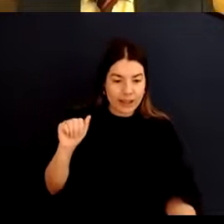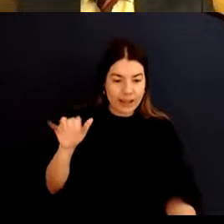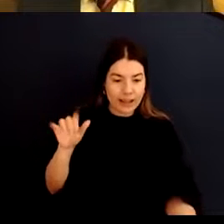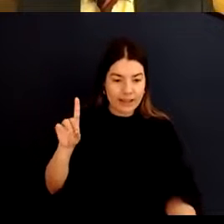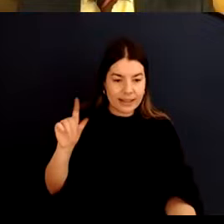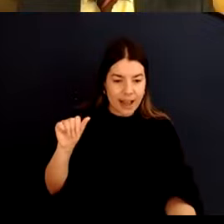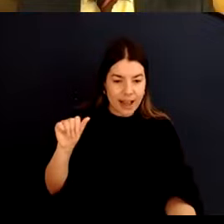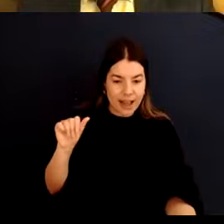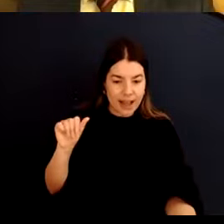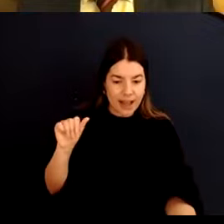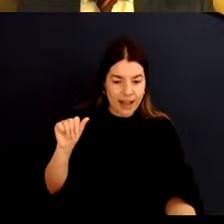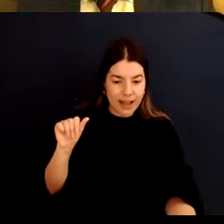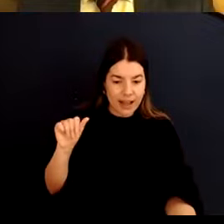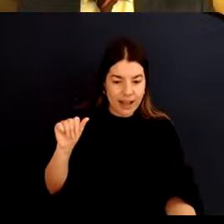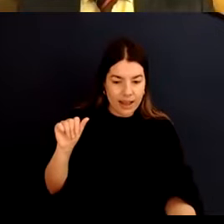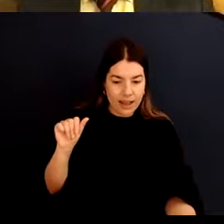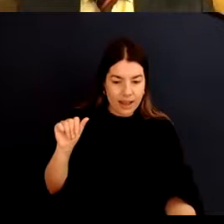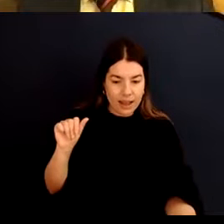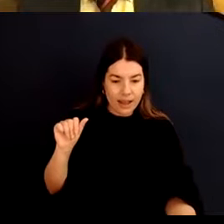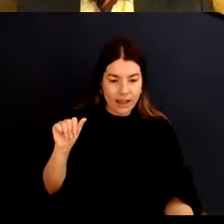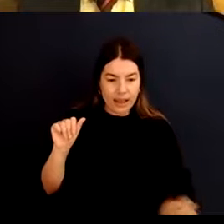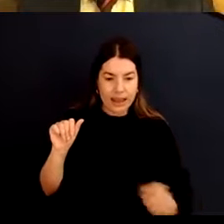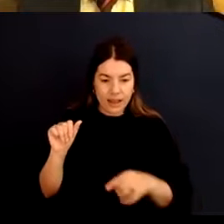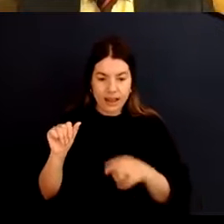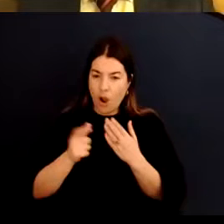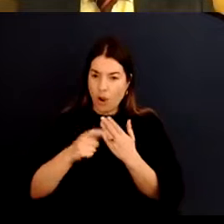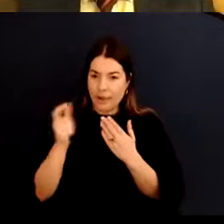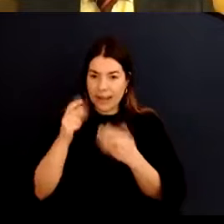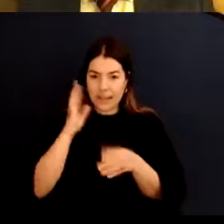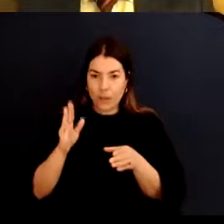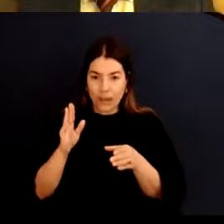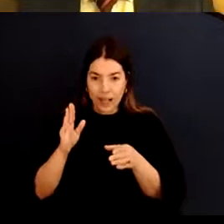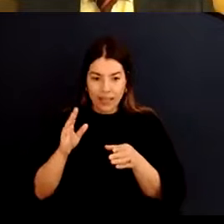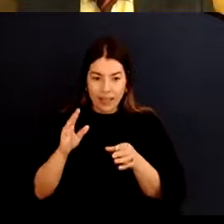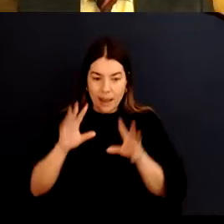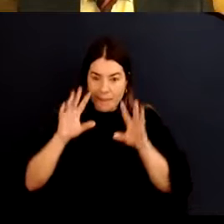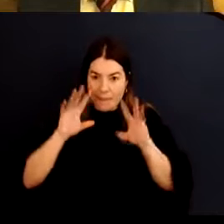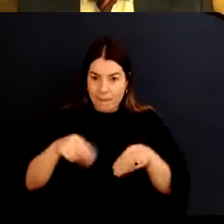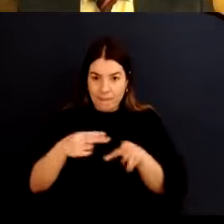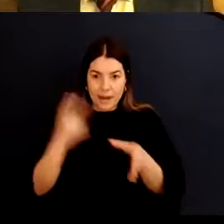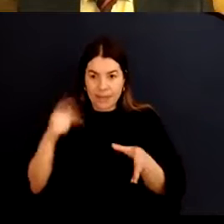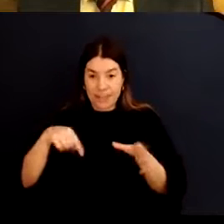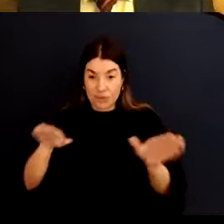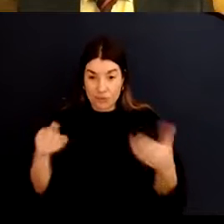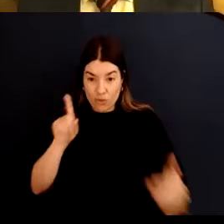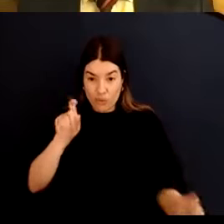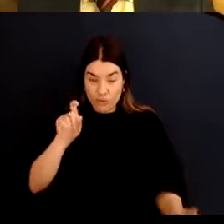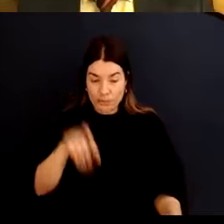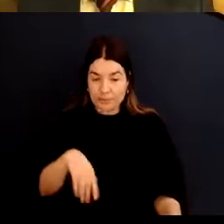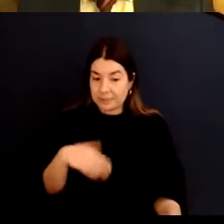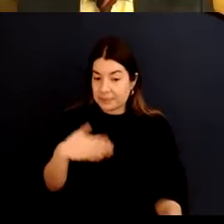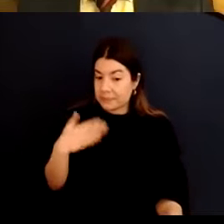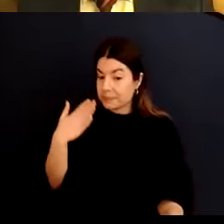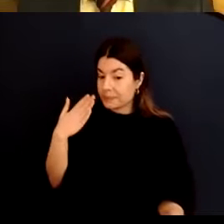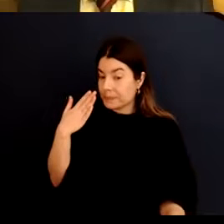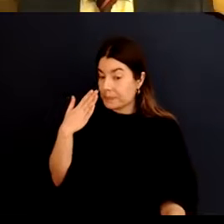do you know, are we going to get kicked out of this room if I ask another question and we're halfway through? I'm not sure, but I can. Can